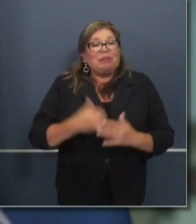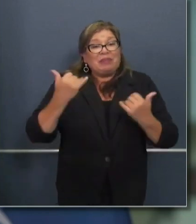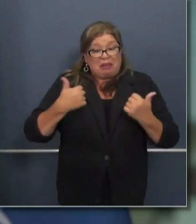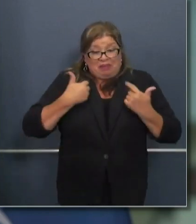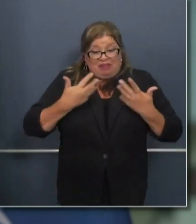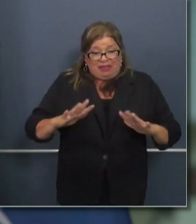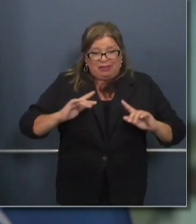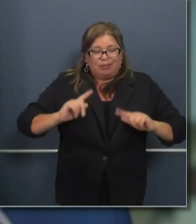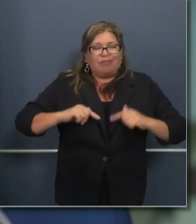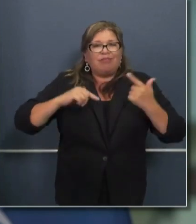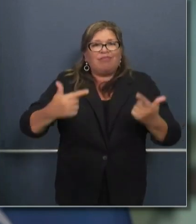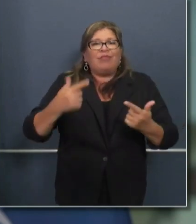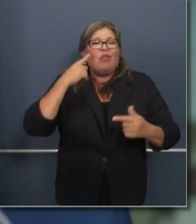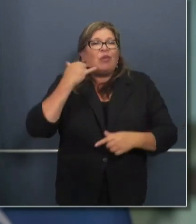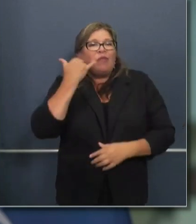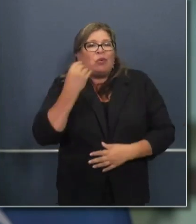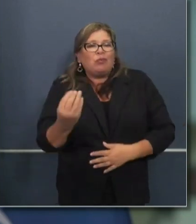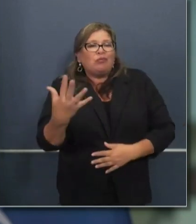Matters.